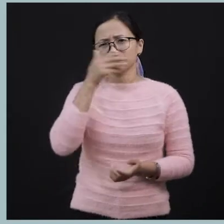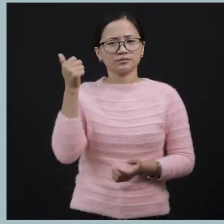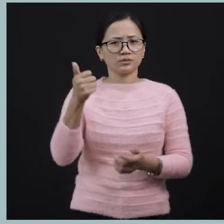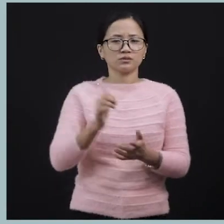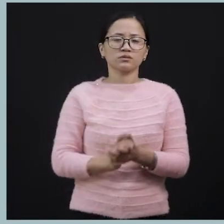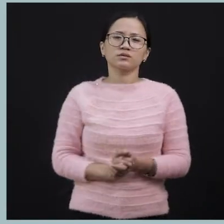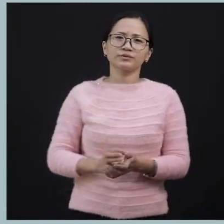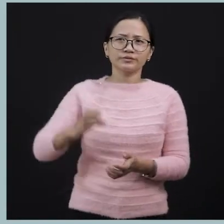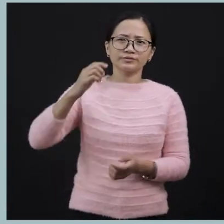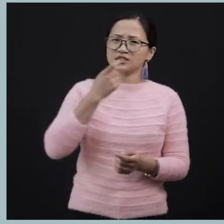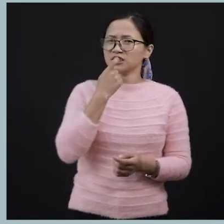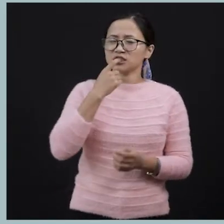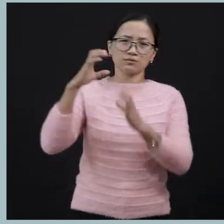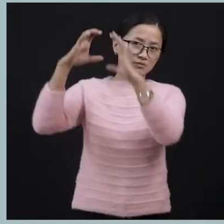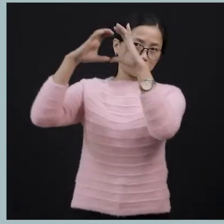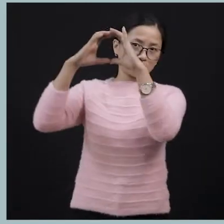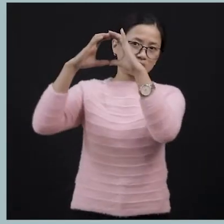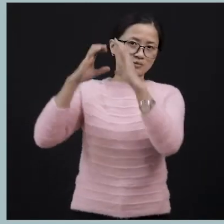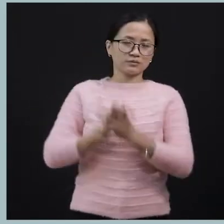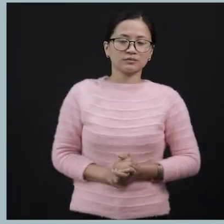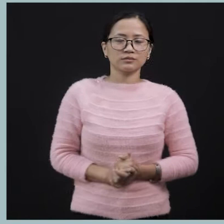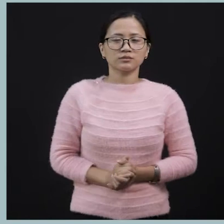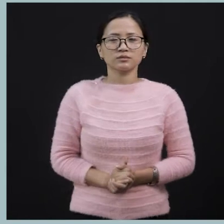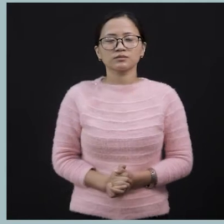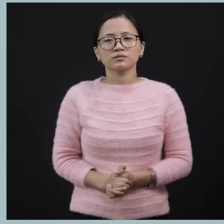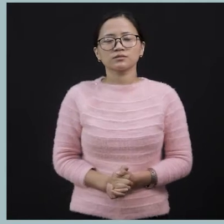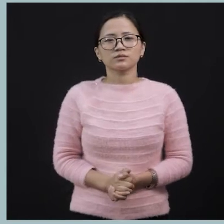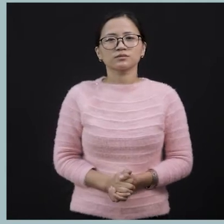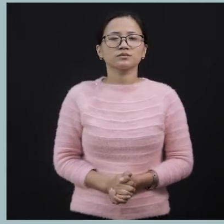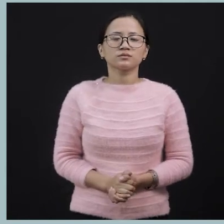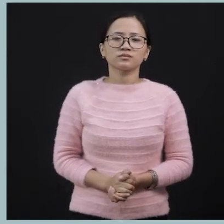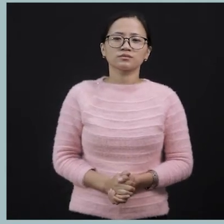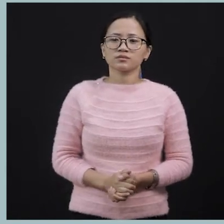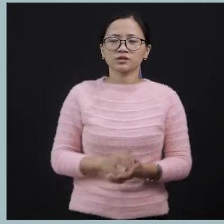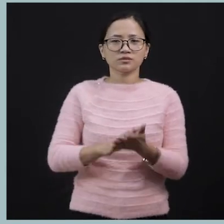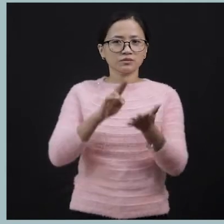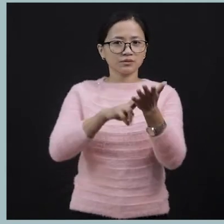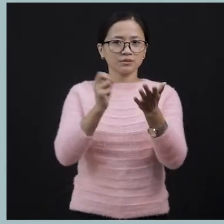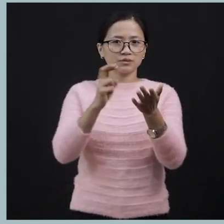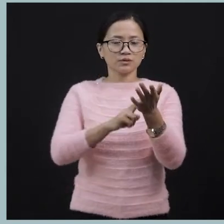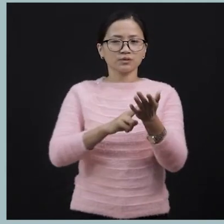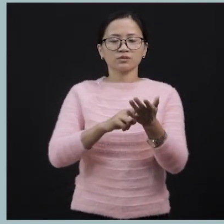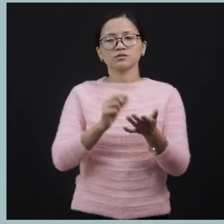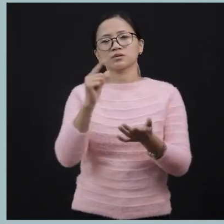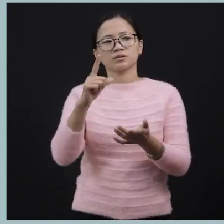is moon. Okay? Moon. Moon is a non-luminous